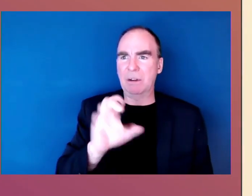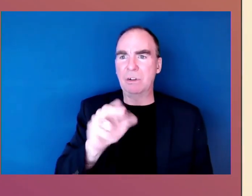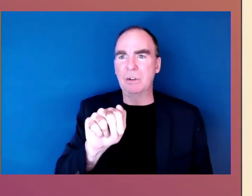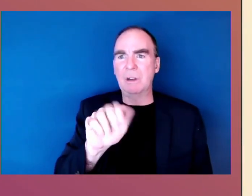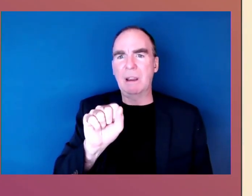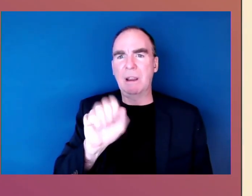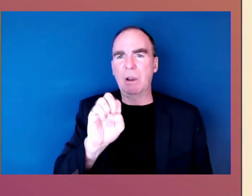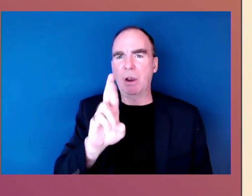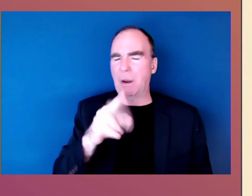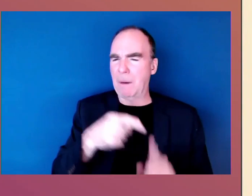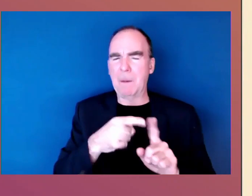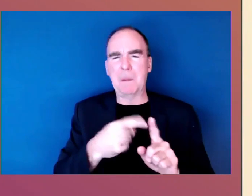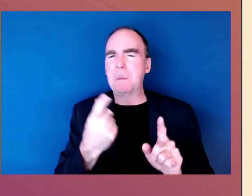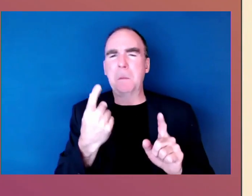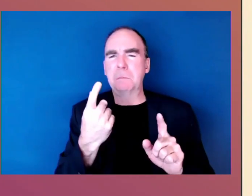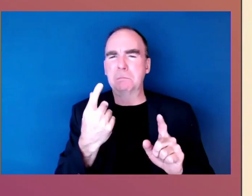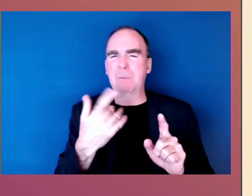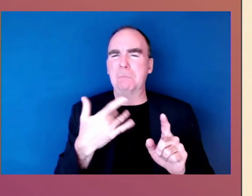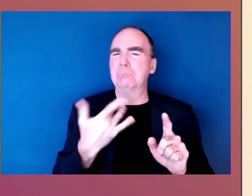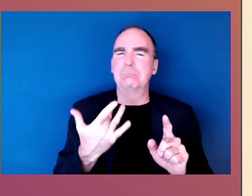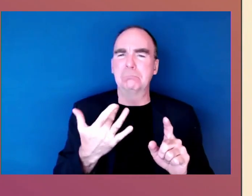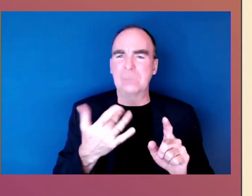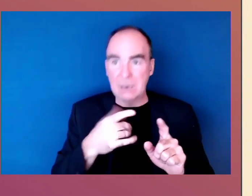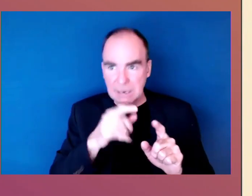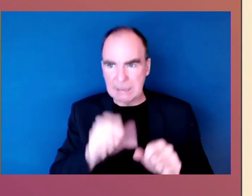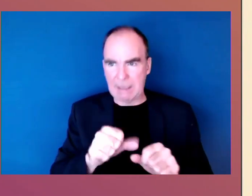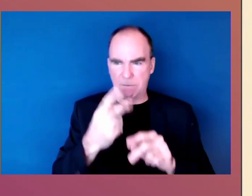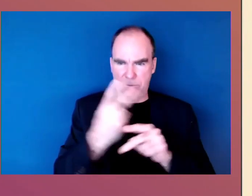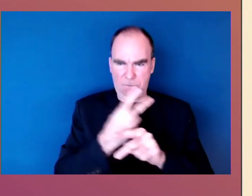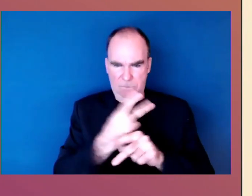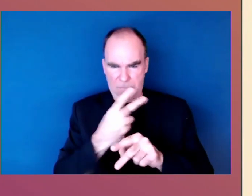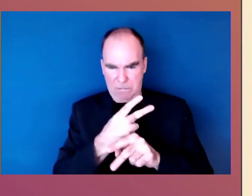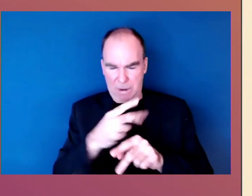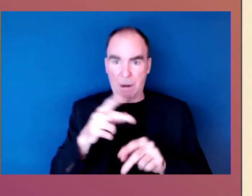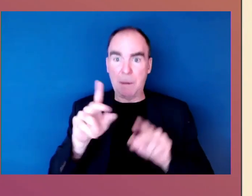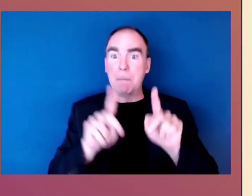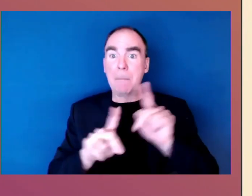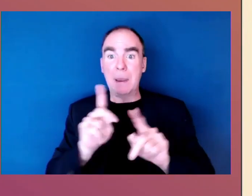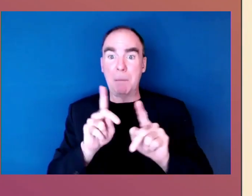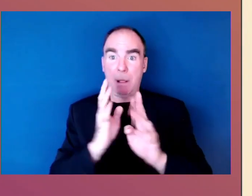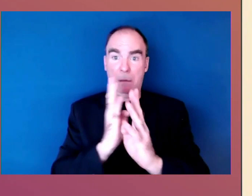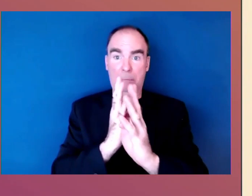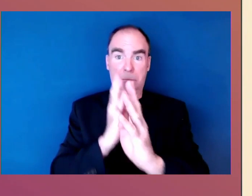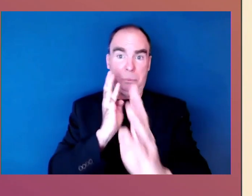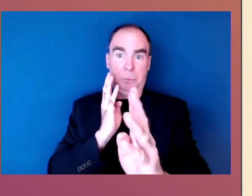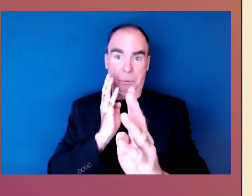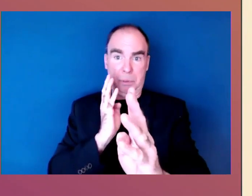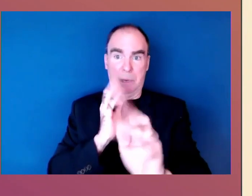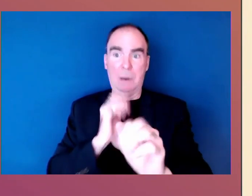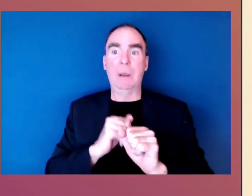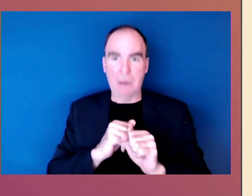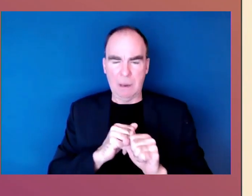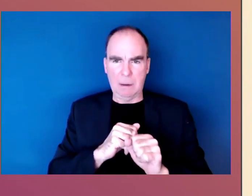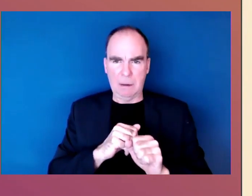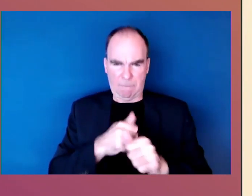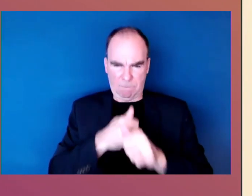the user and nearby pedestrians and determines whether pedestrians are standing in a line. The system then tracks the last person of the line and